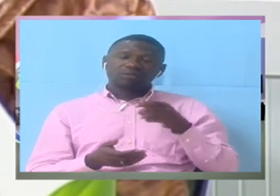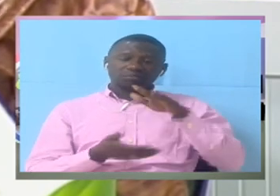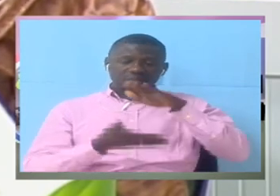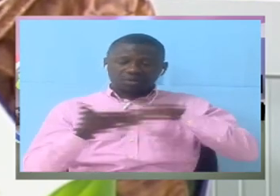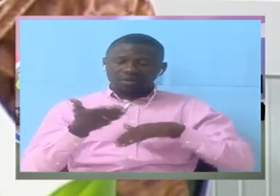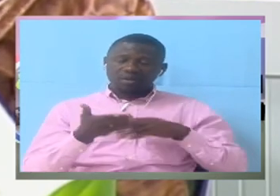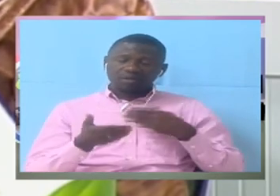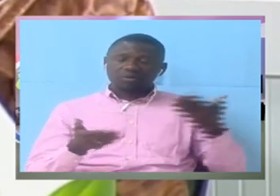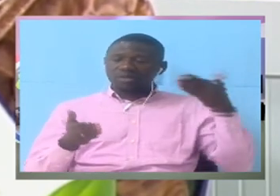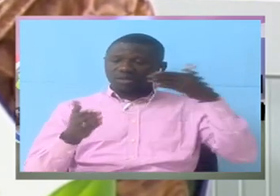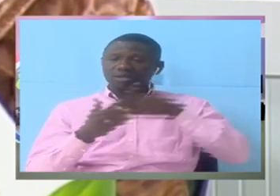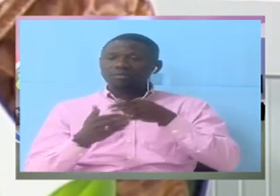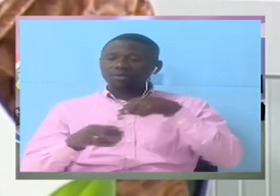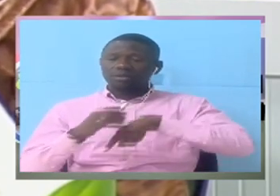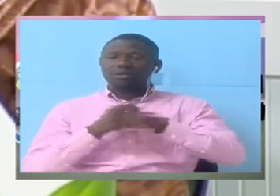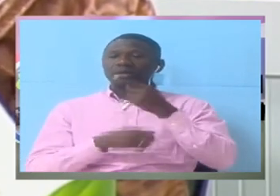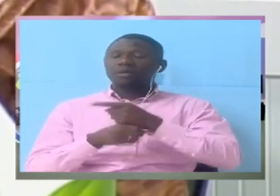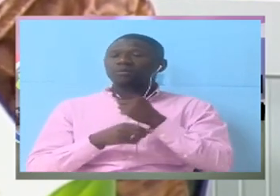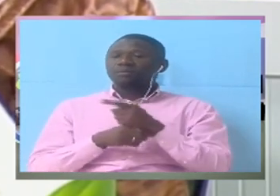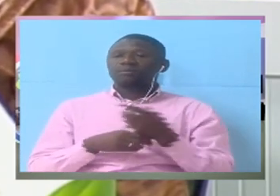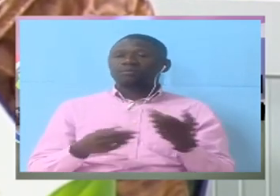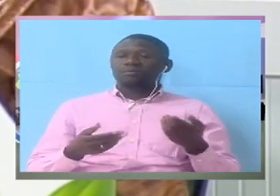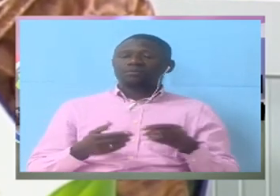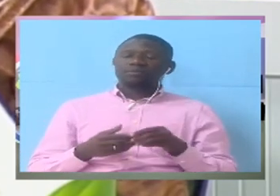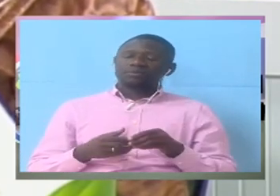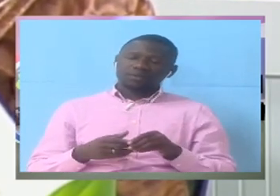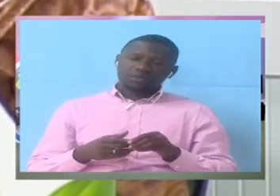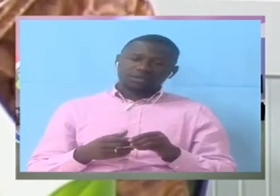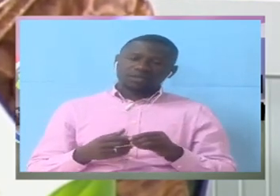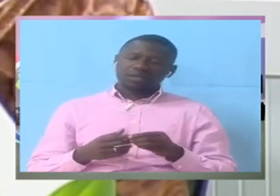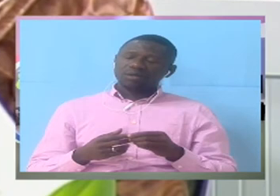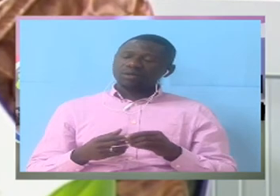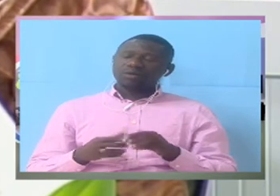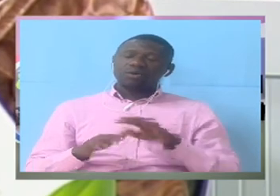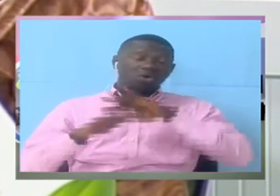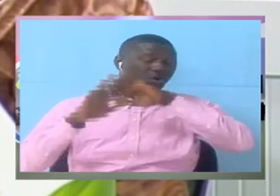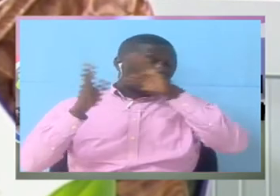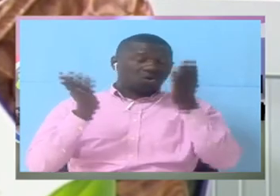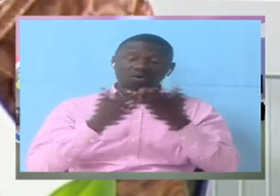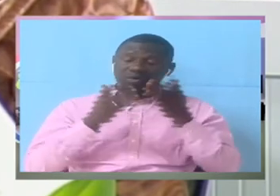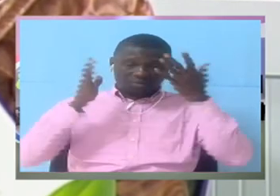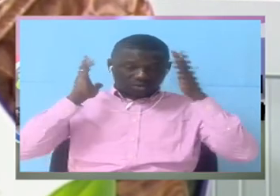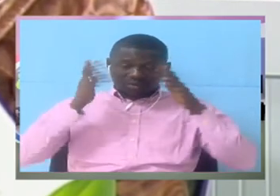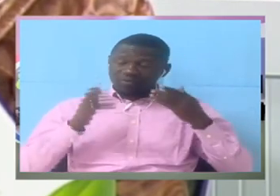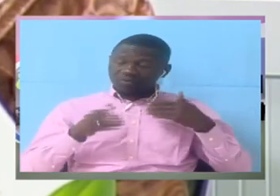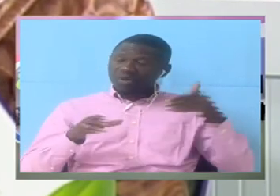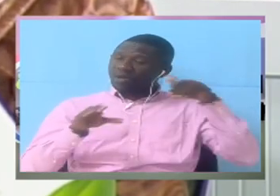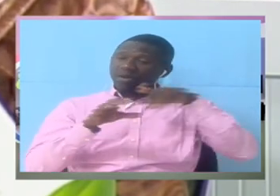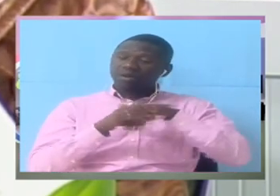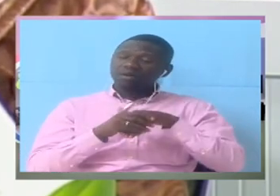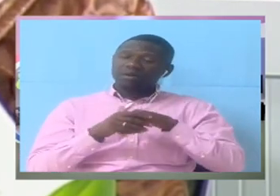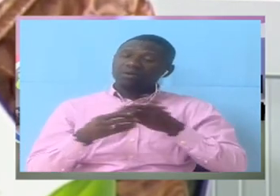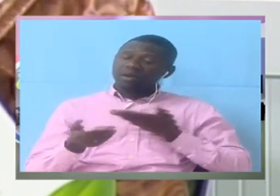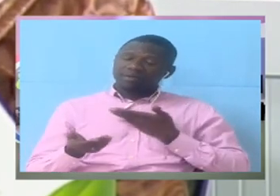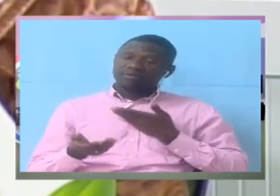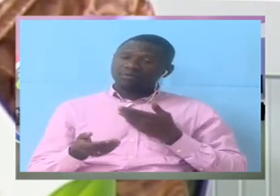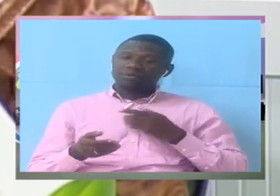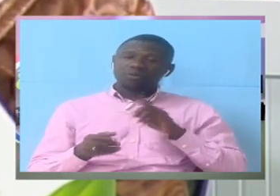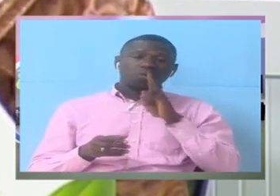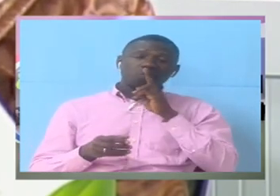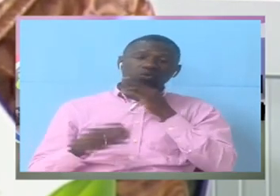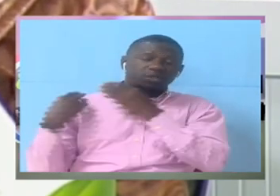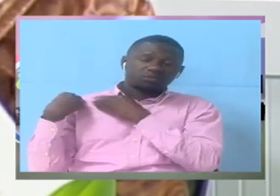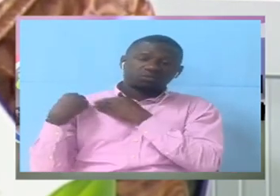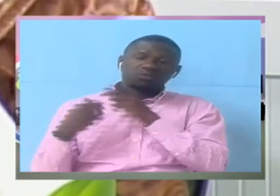Gambia. And that was not the truth. All the problems that we got into was as a result of Kukwe.